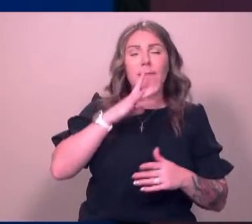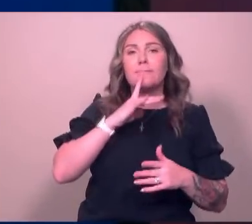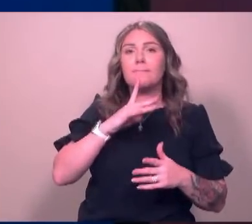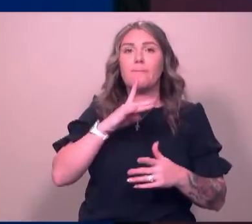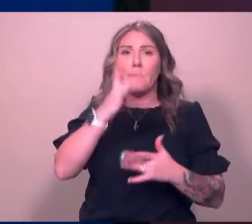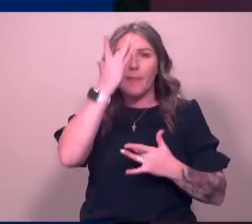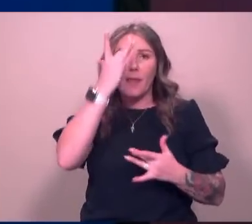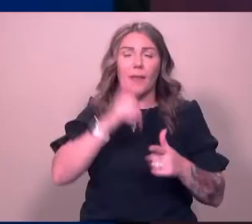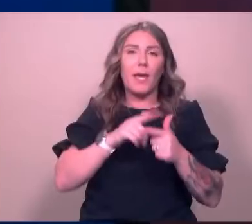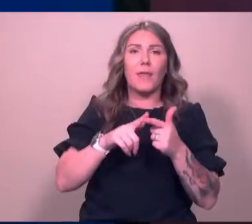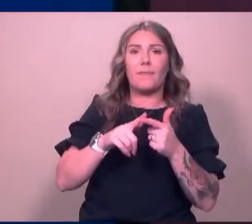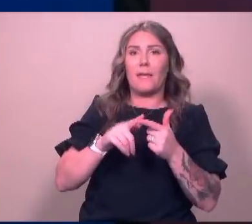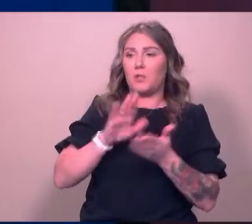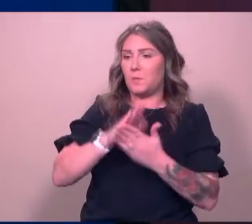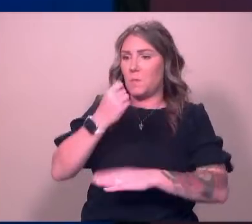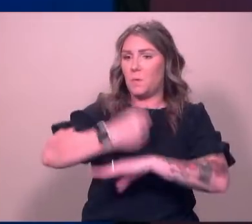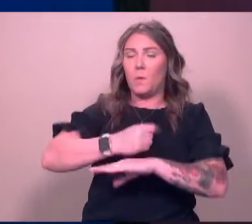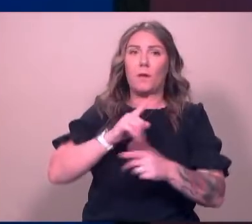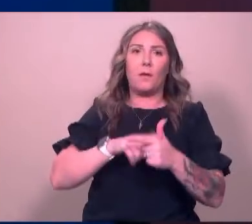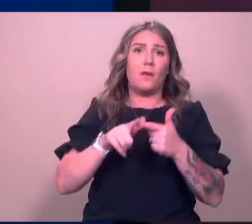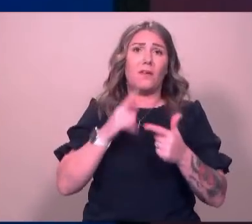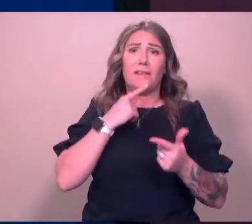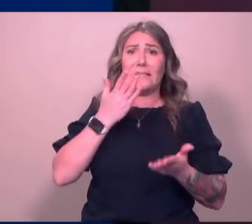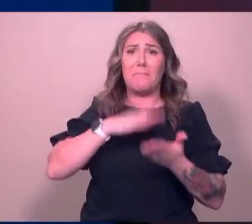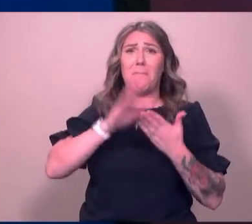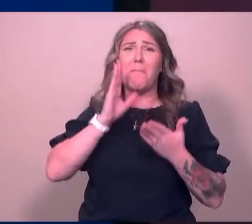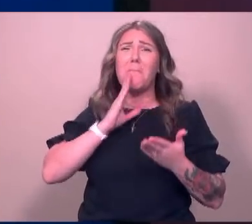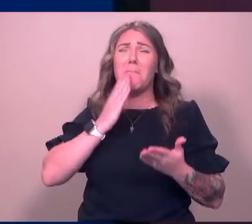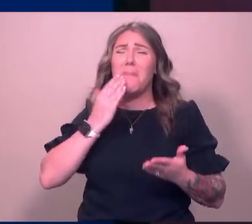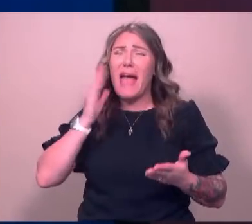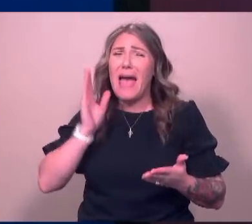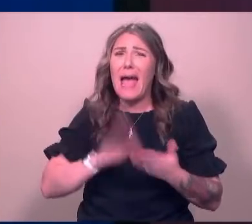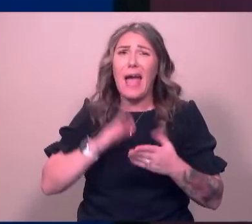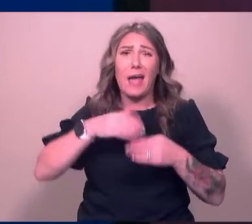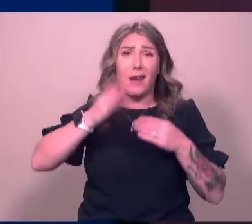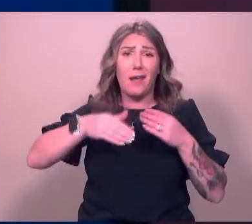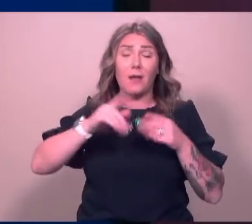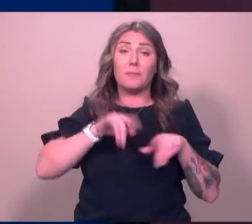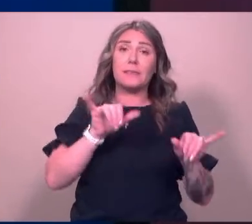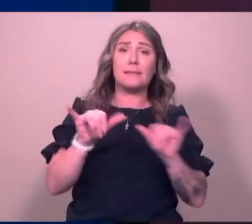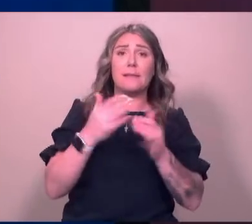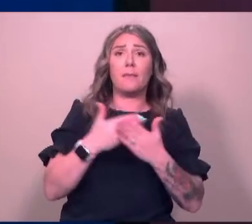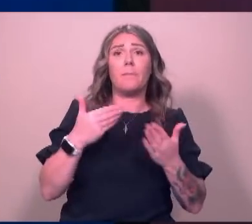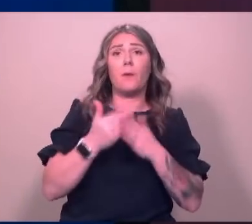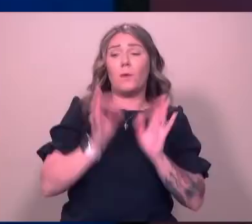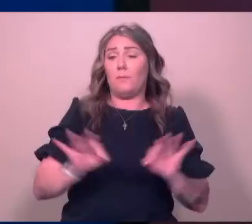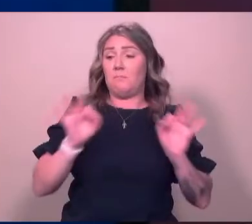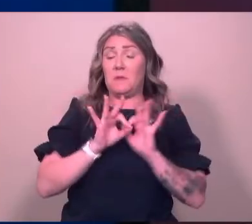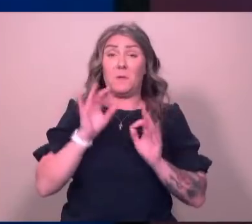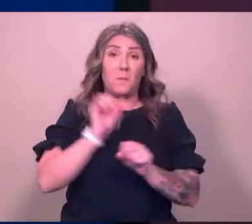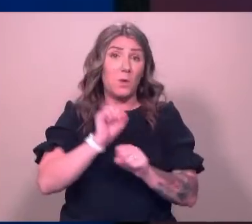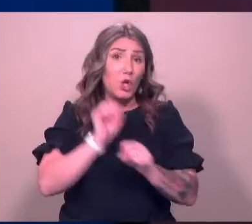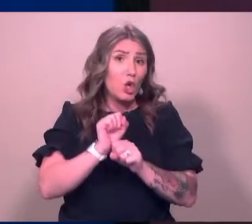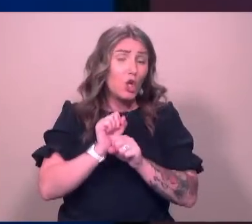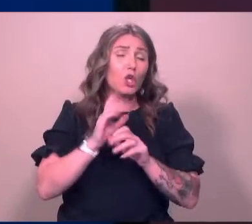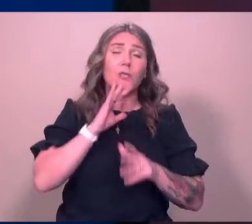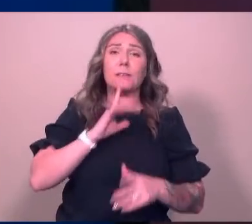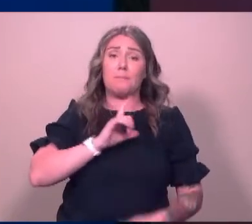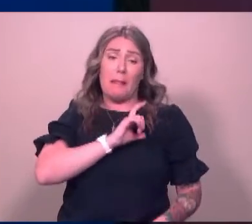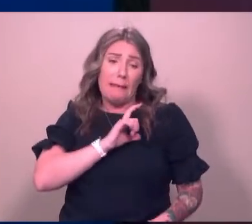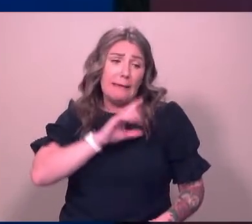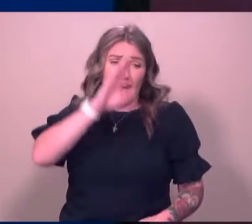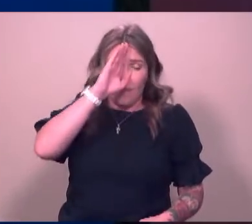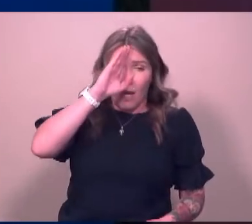closed. And then that's when that's a really bad outcome. And the same thing is going to happen with essential workers in the grocery store, police, fire